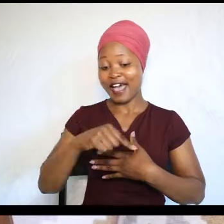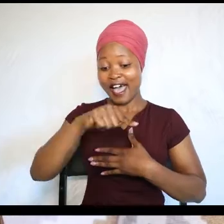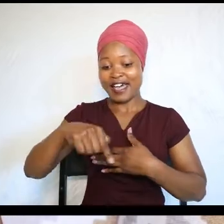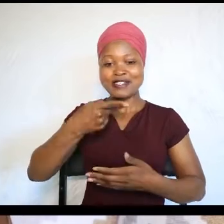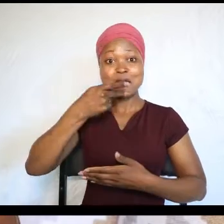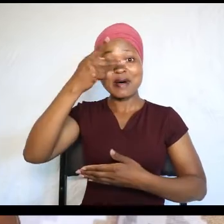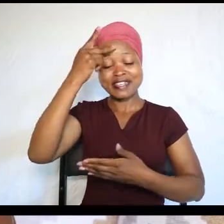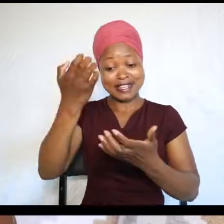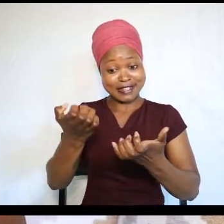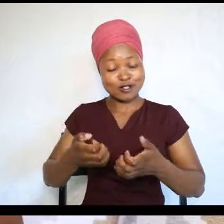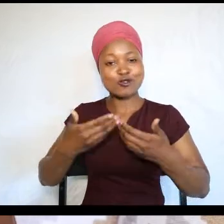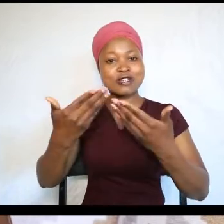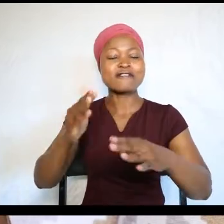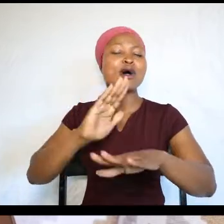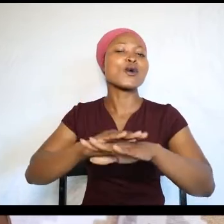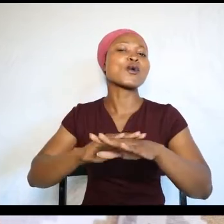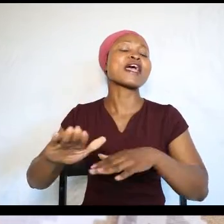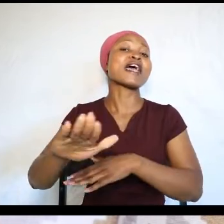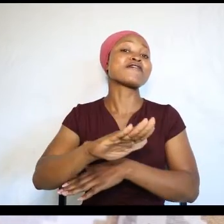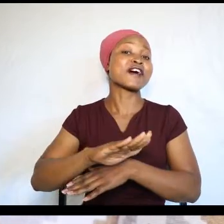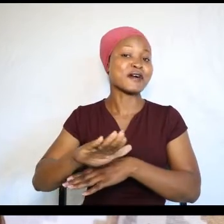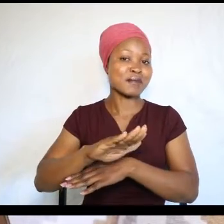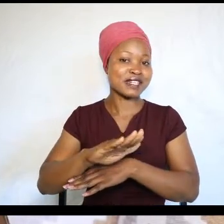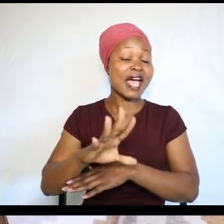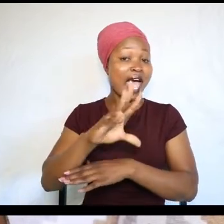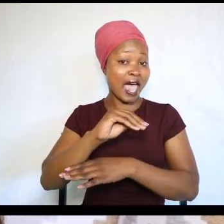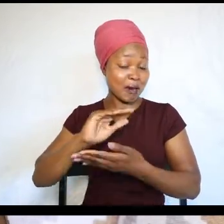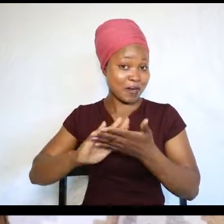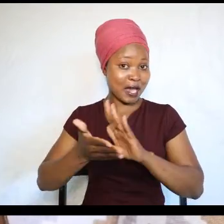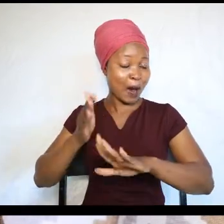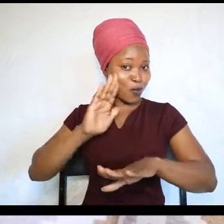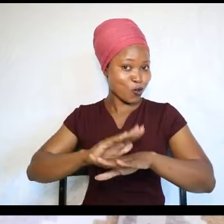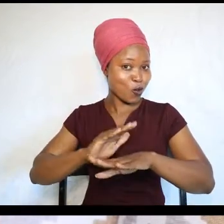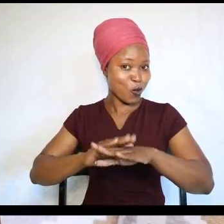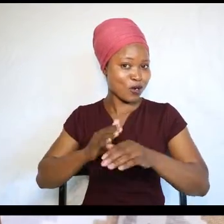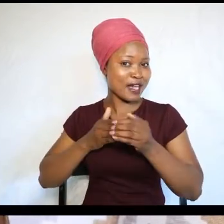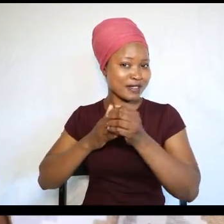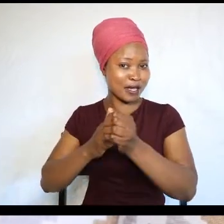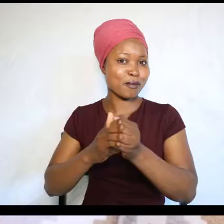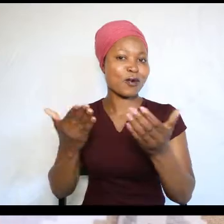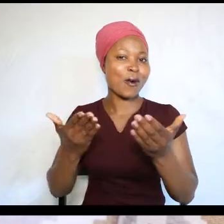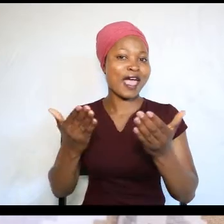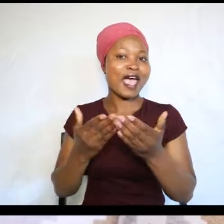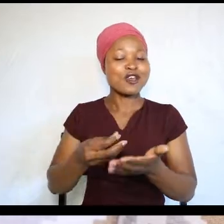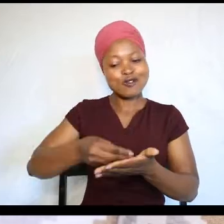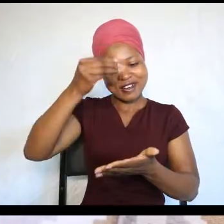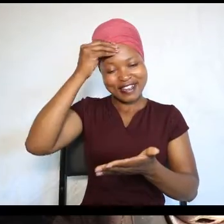we parents must provide a conducive environment and be good role models to our